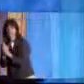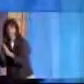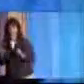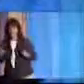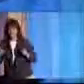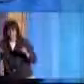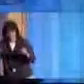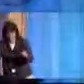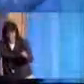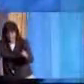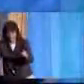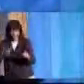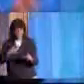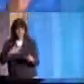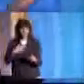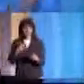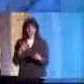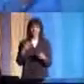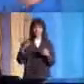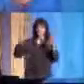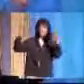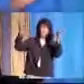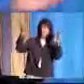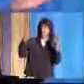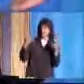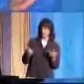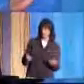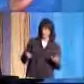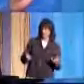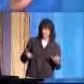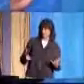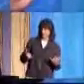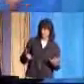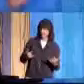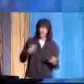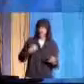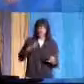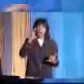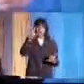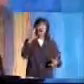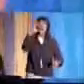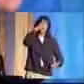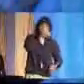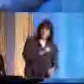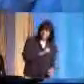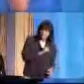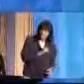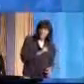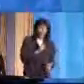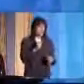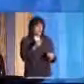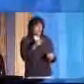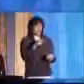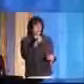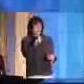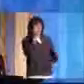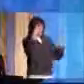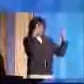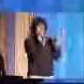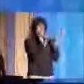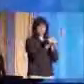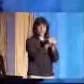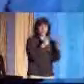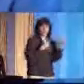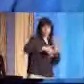So I'm going to just say that that's the theme for today. I'm just going to take it for granted that whatever doesn't work between people,